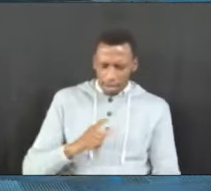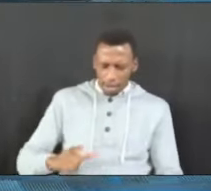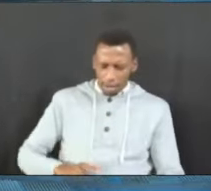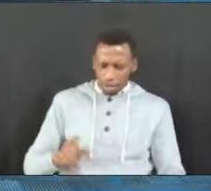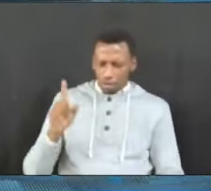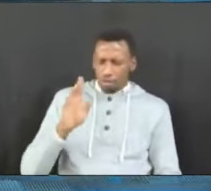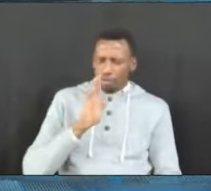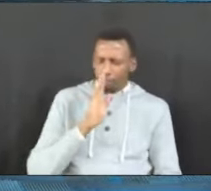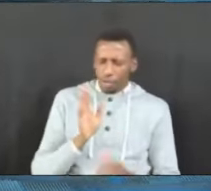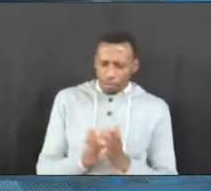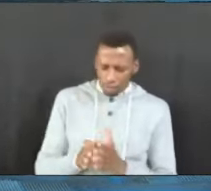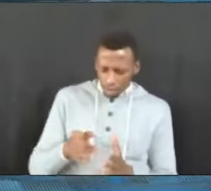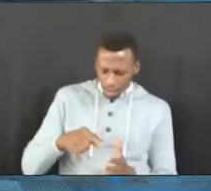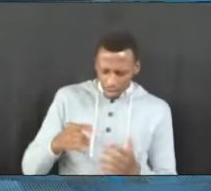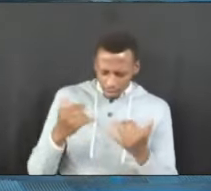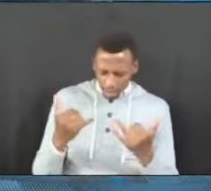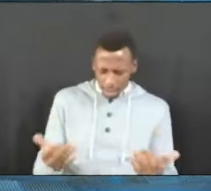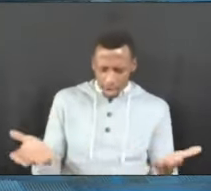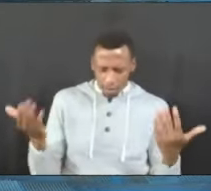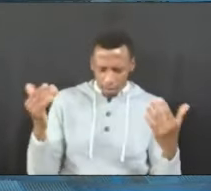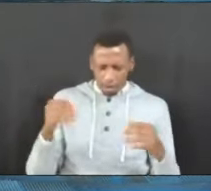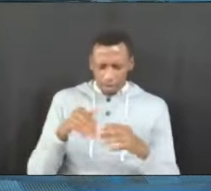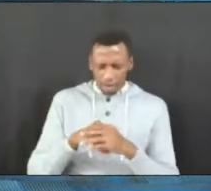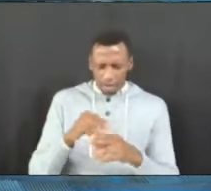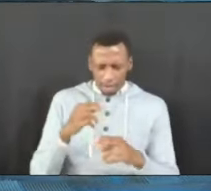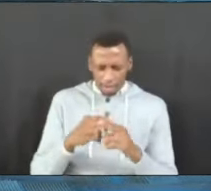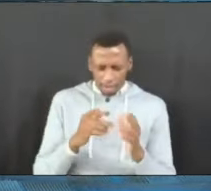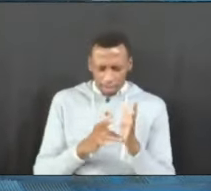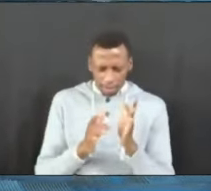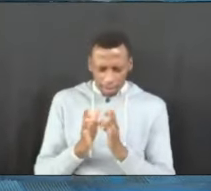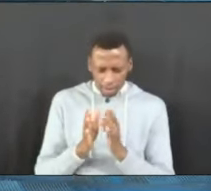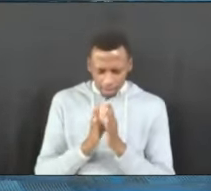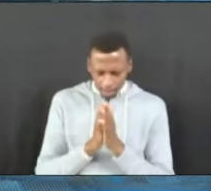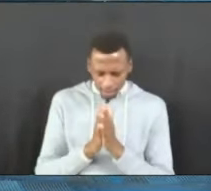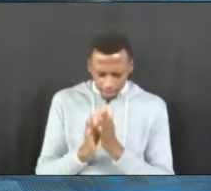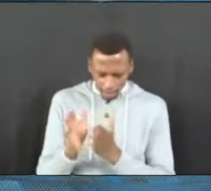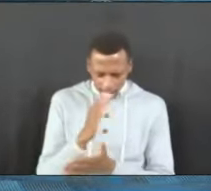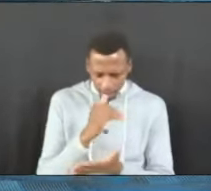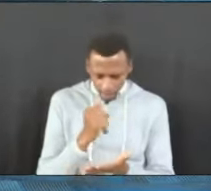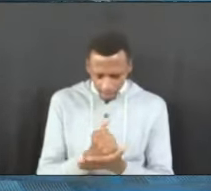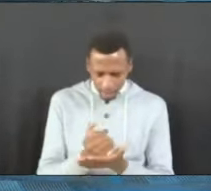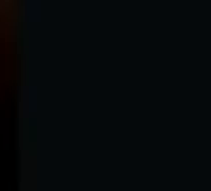now and forevermore is our prayer in Jesus' name. May the Lord bless you.